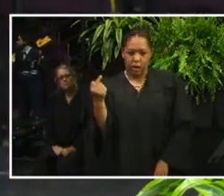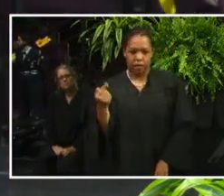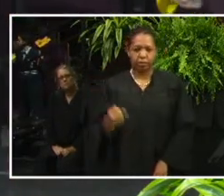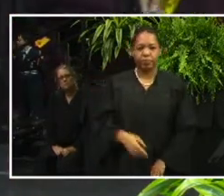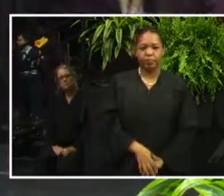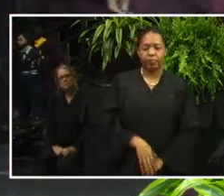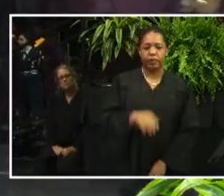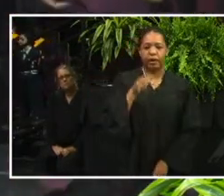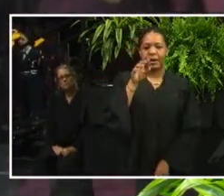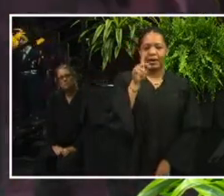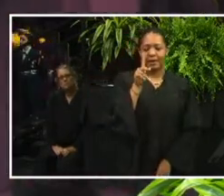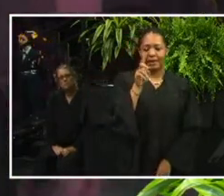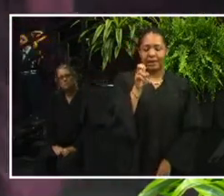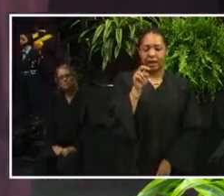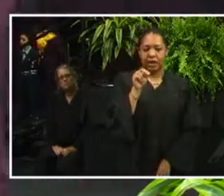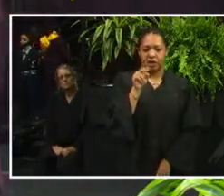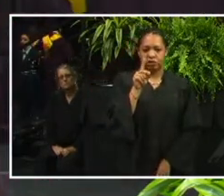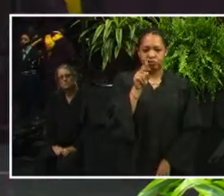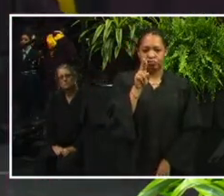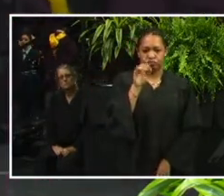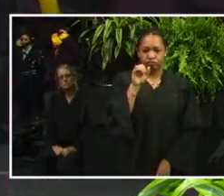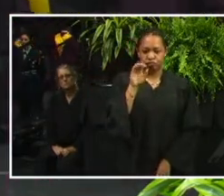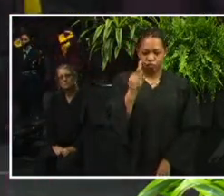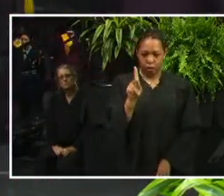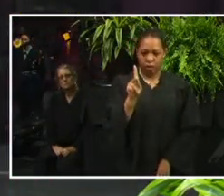Kendrick Korak Morero Bonilla.